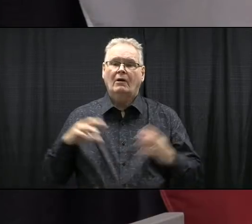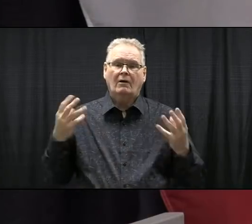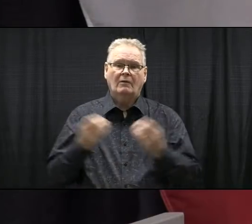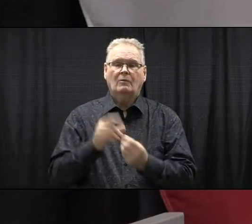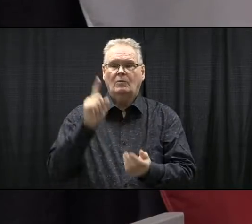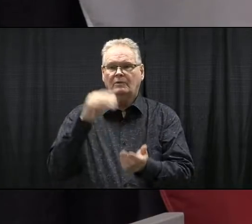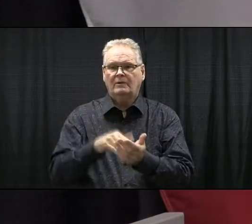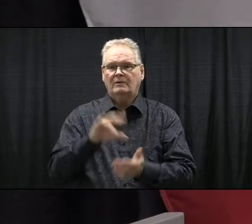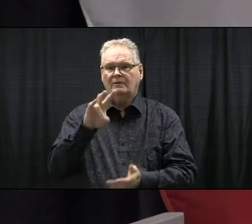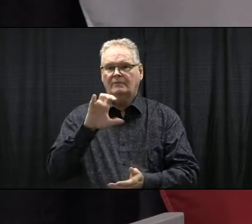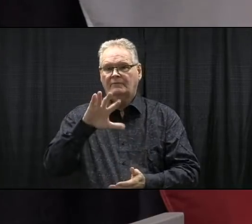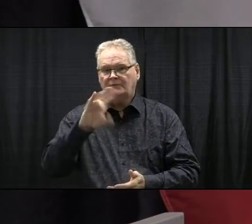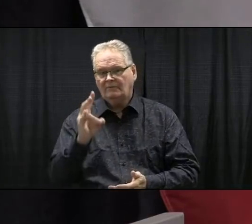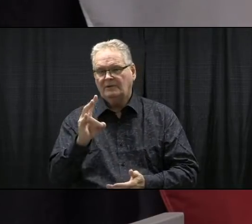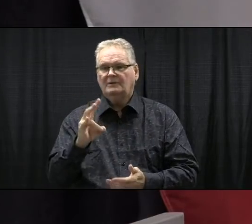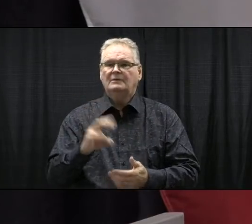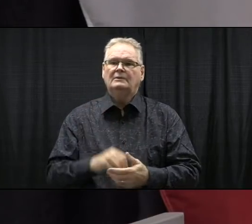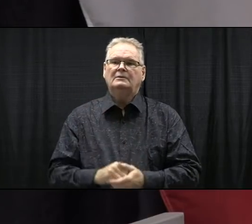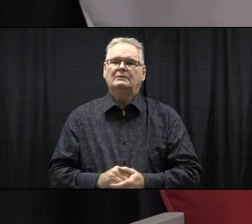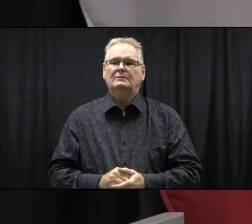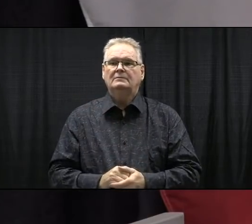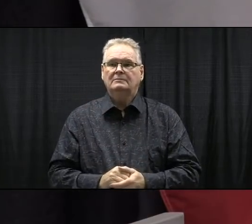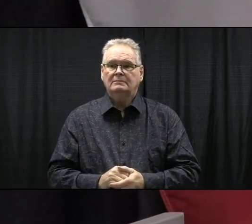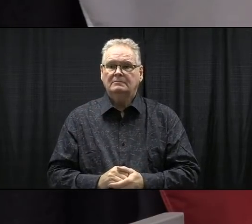hospitalized currently due to COVID-19.